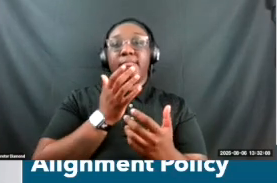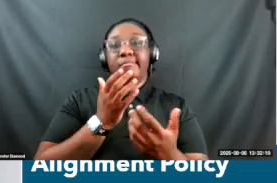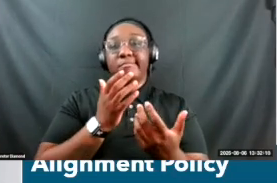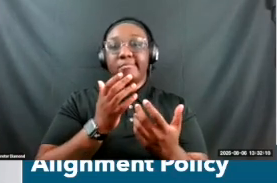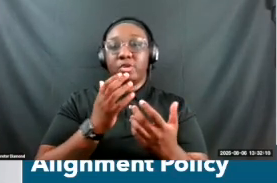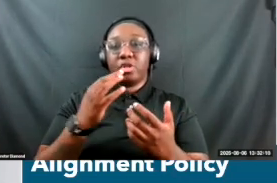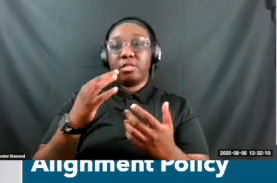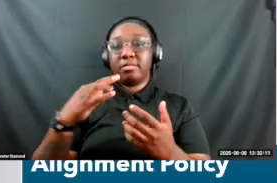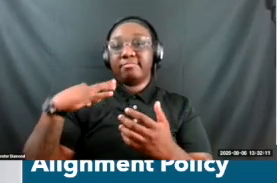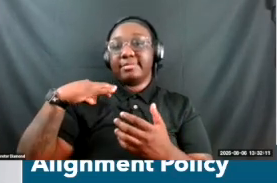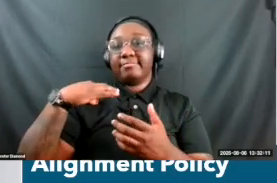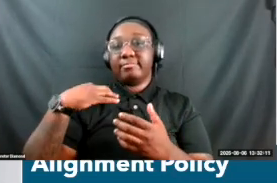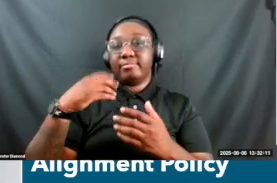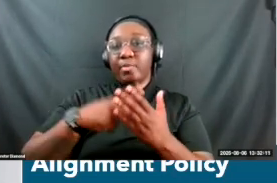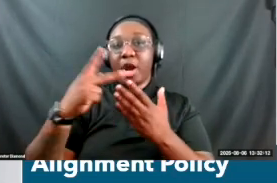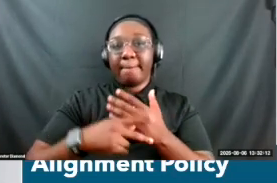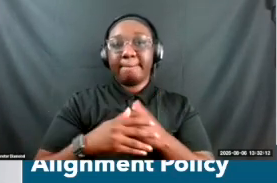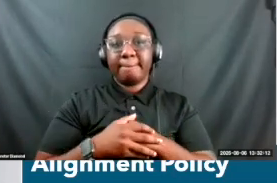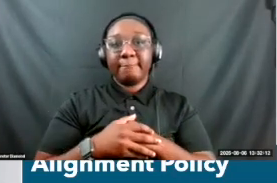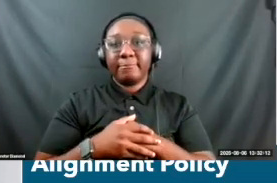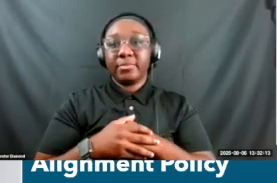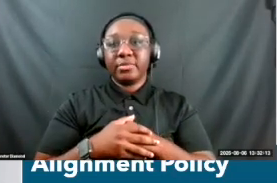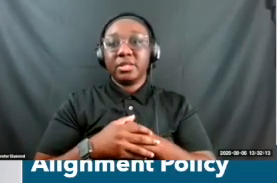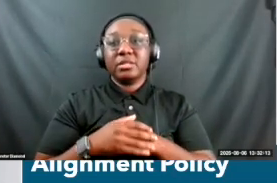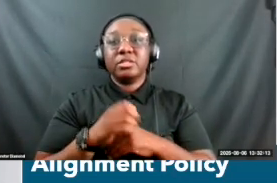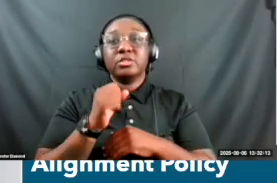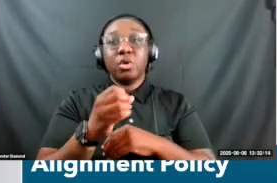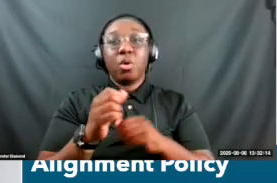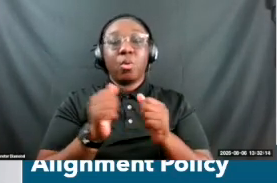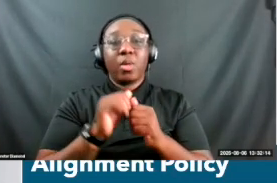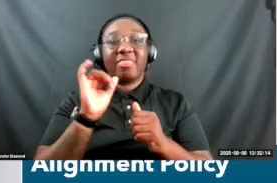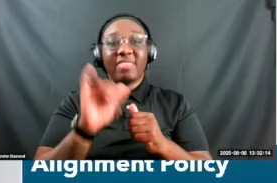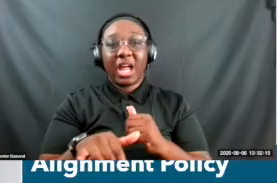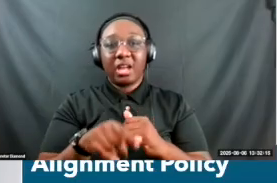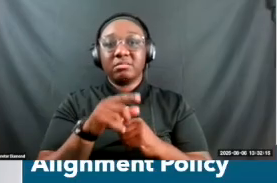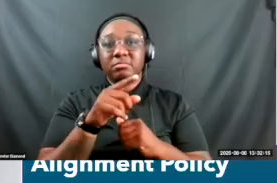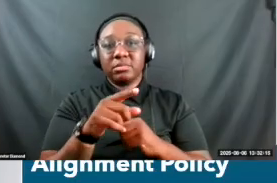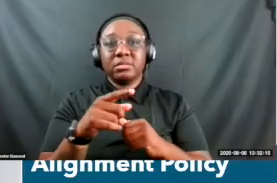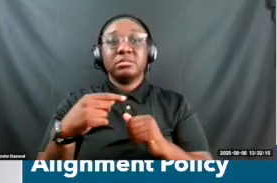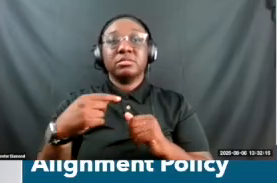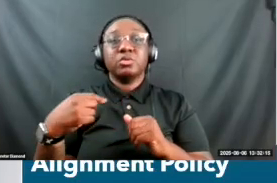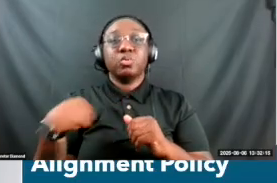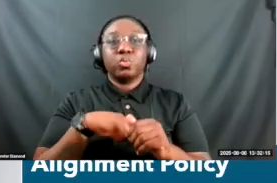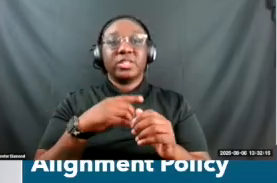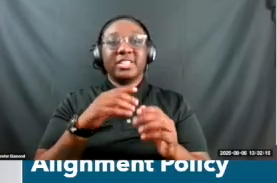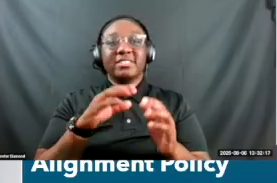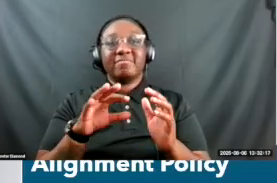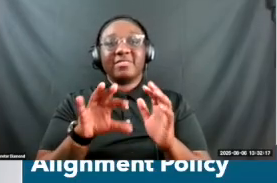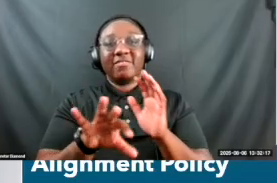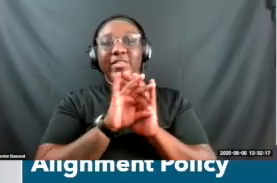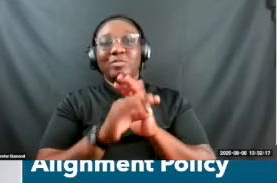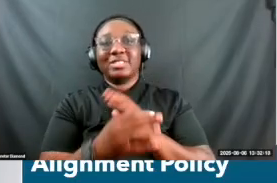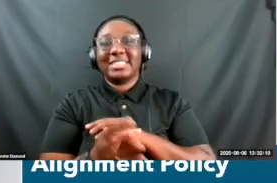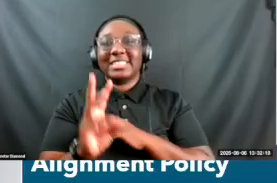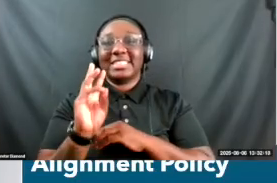So with that, CARB staff have identified 6 potential policy updates that will be critical towards addressing